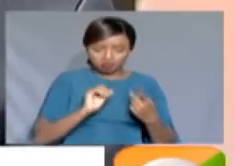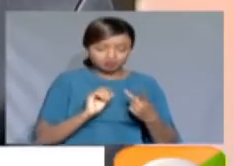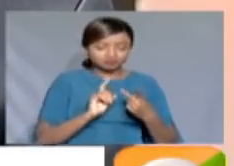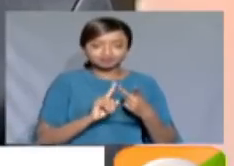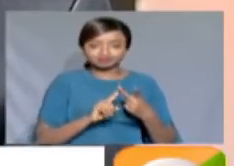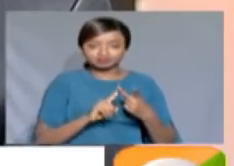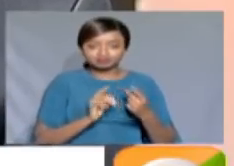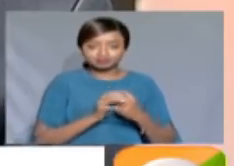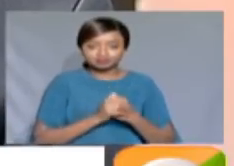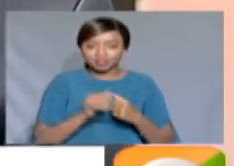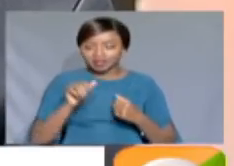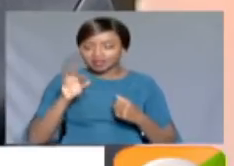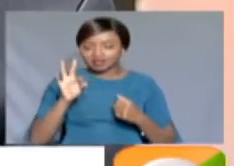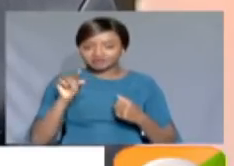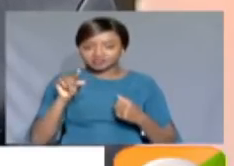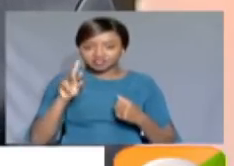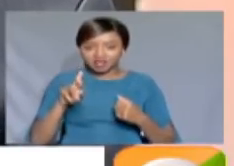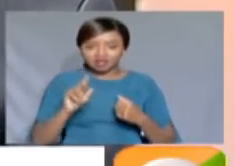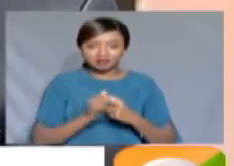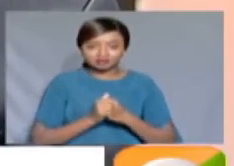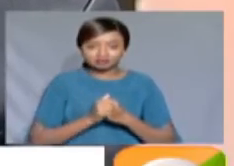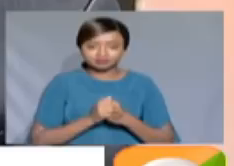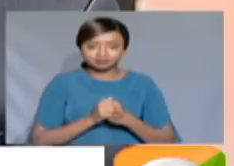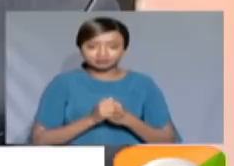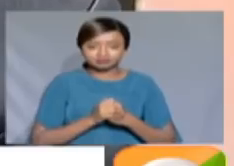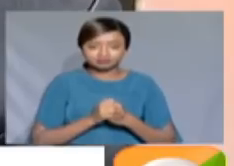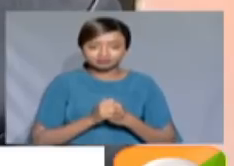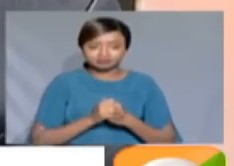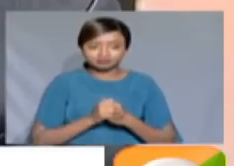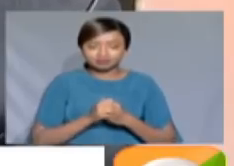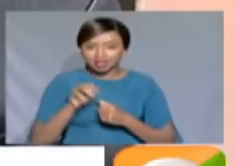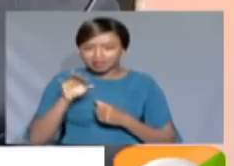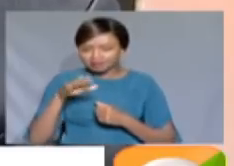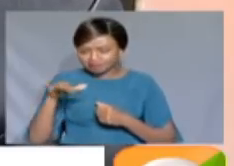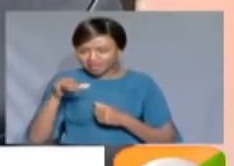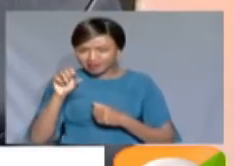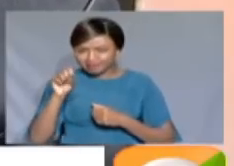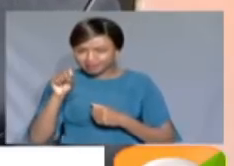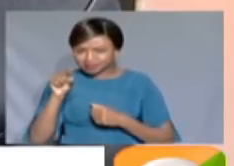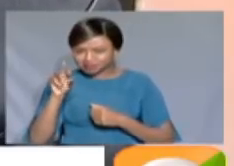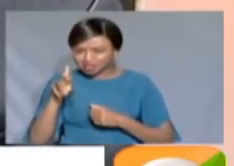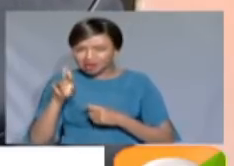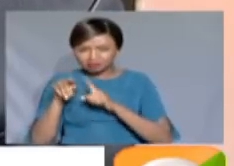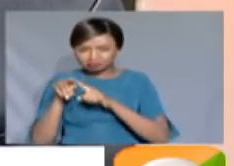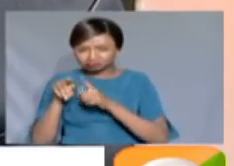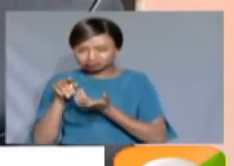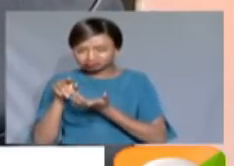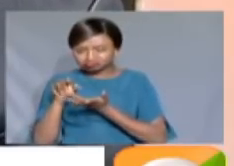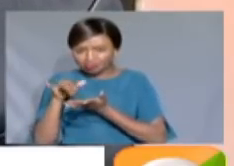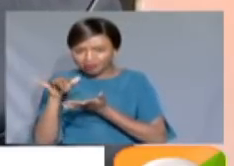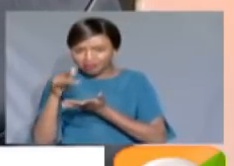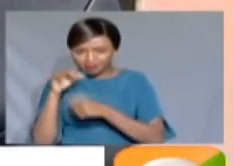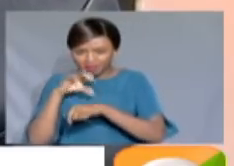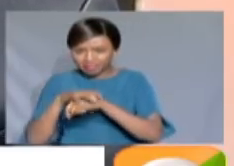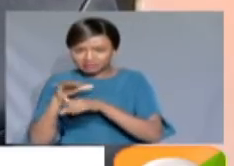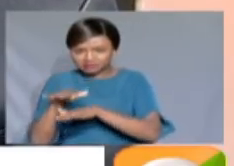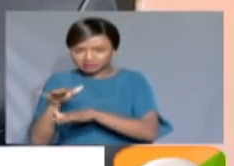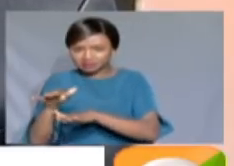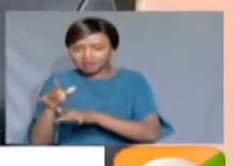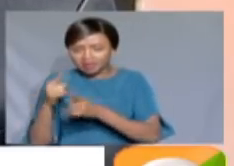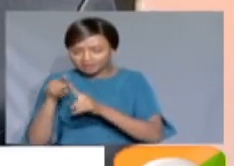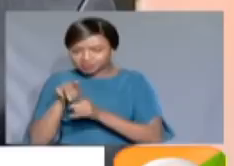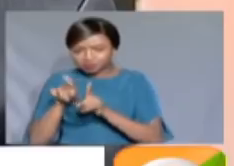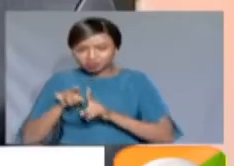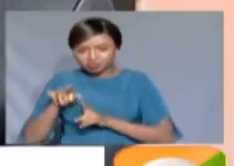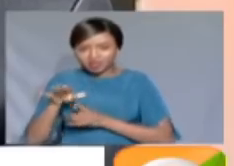Turnoff, and very important why we should have that, because SGR is a source of a lot of traffic. Equally, there's meter gauge around